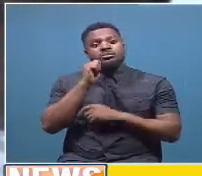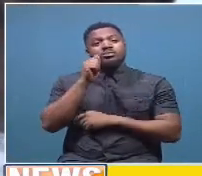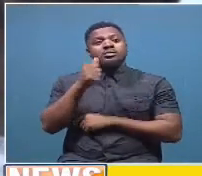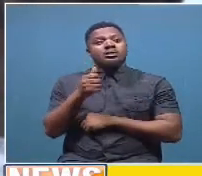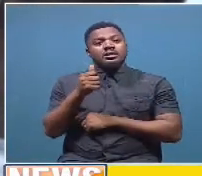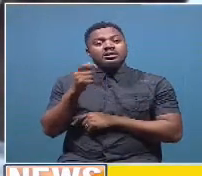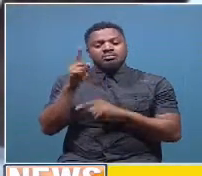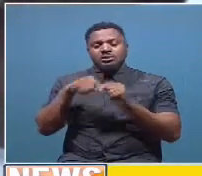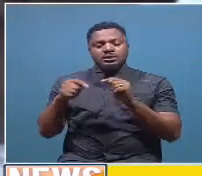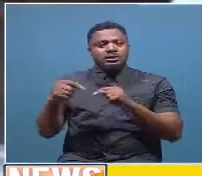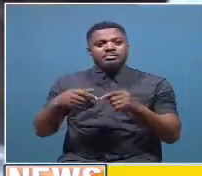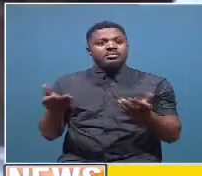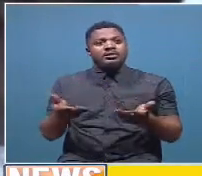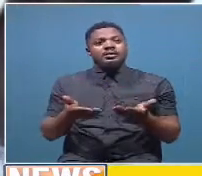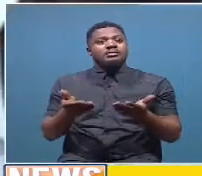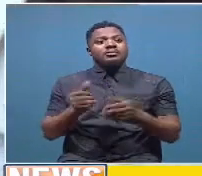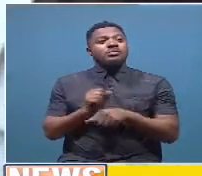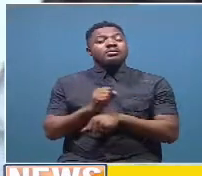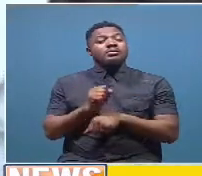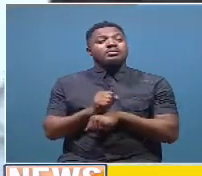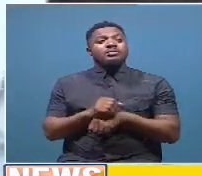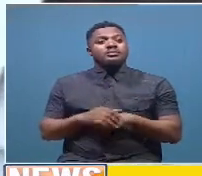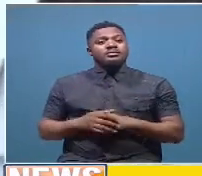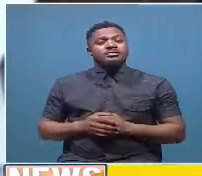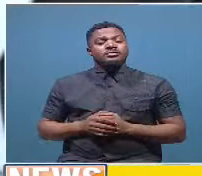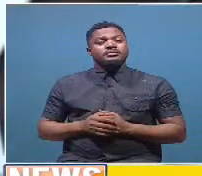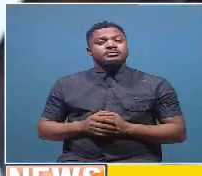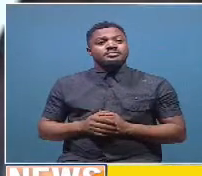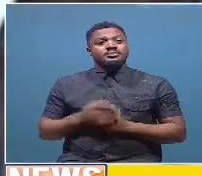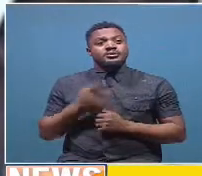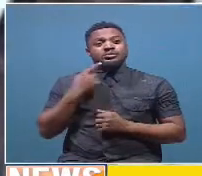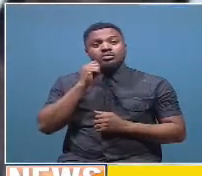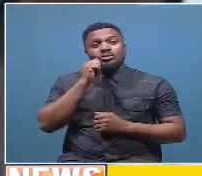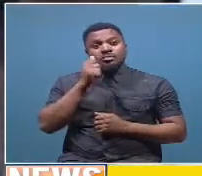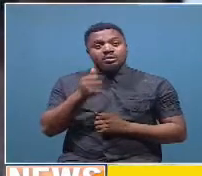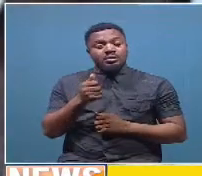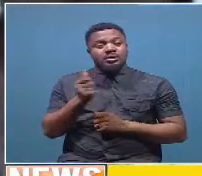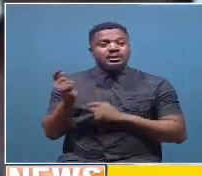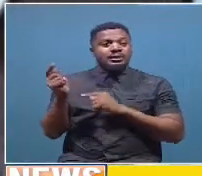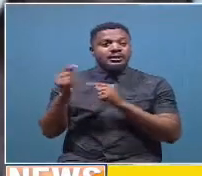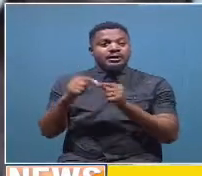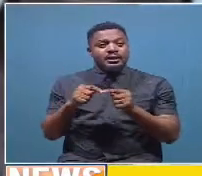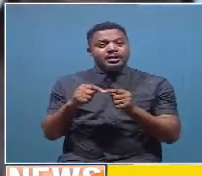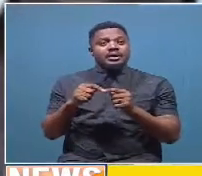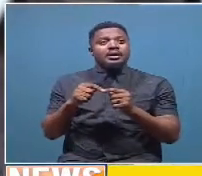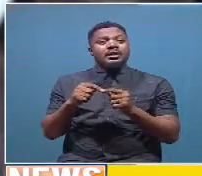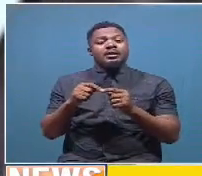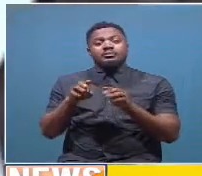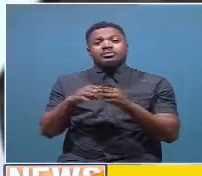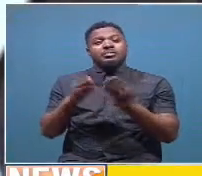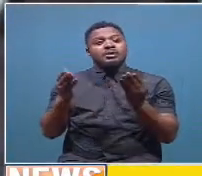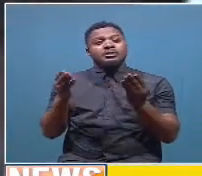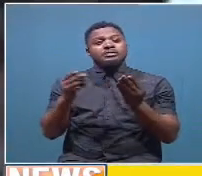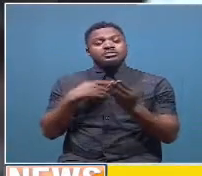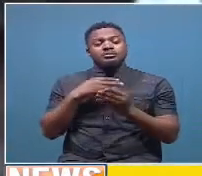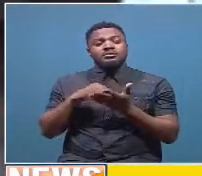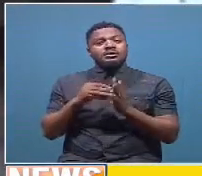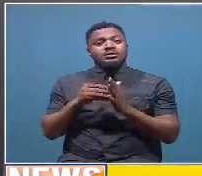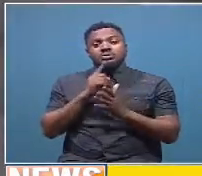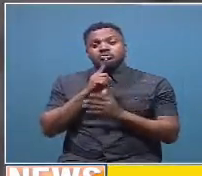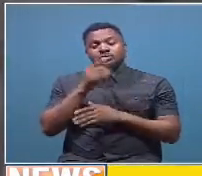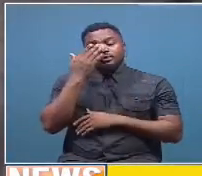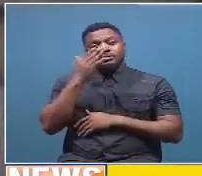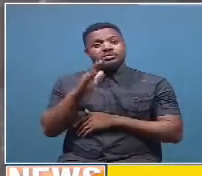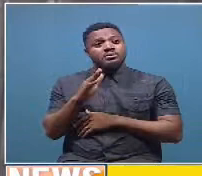Obi Antimi ba Jomaha. Obi Antina Fie. So China betimi abano be nie. Antimi say anukora na